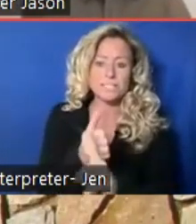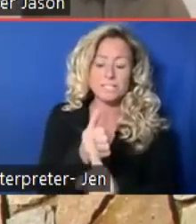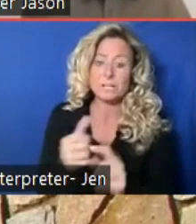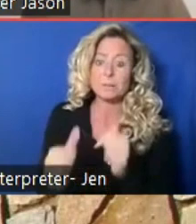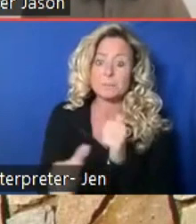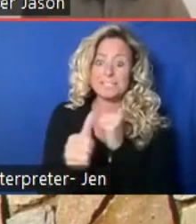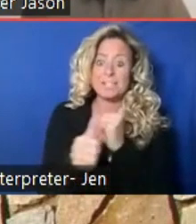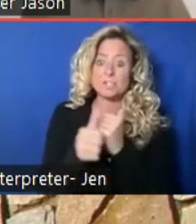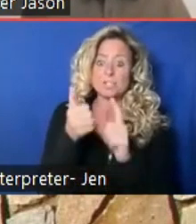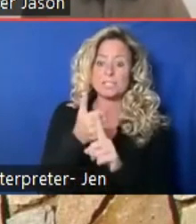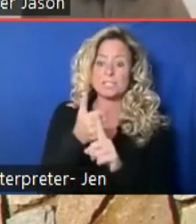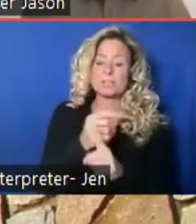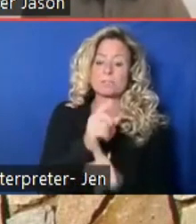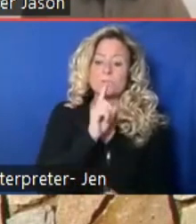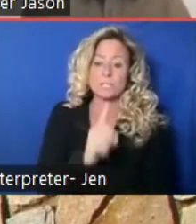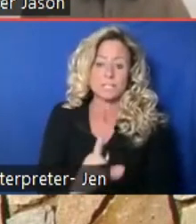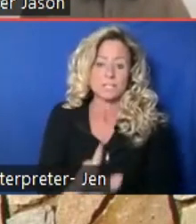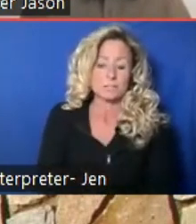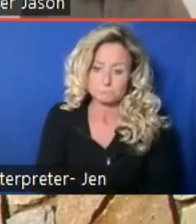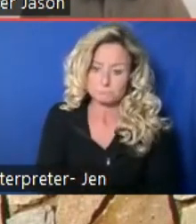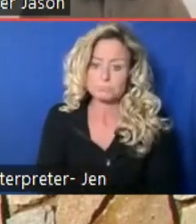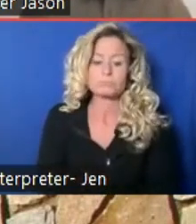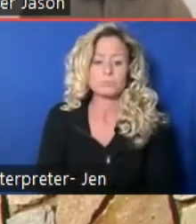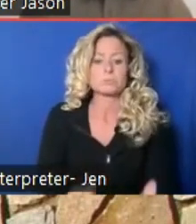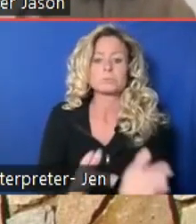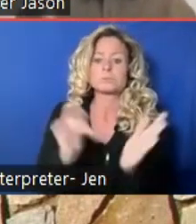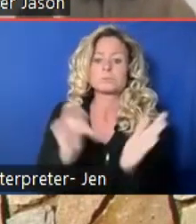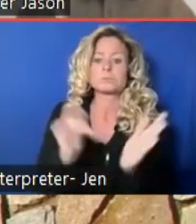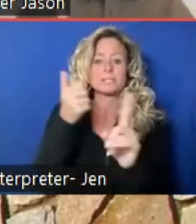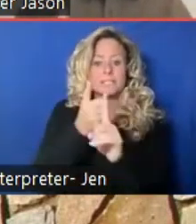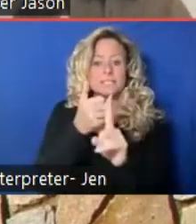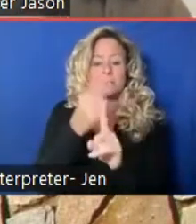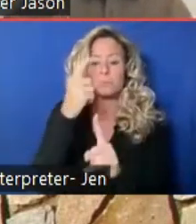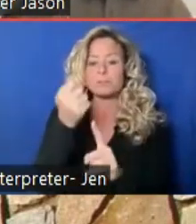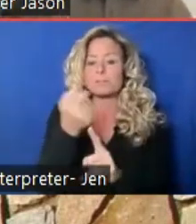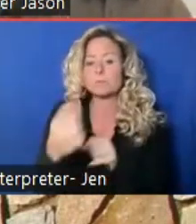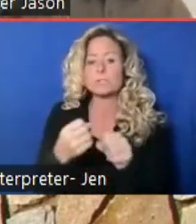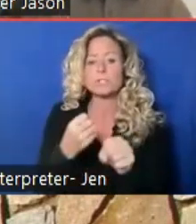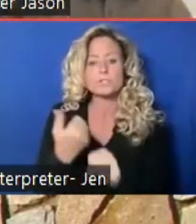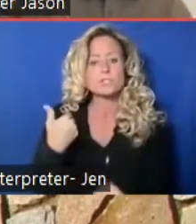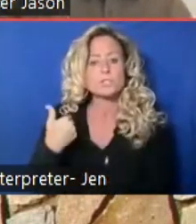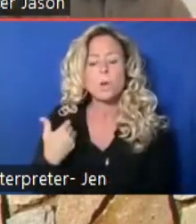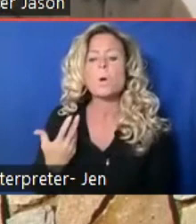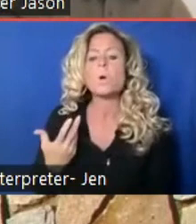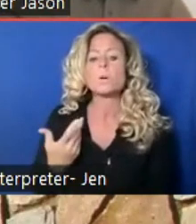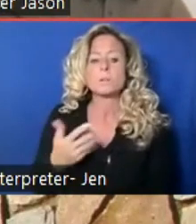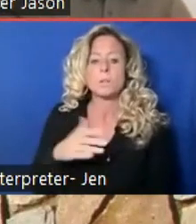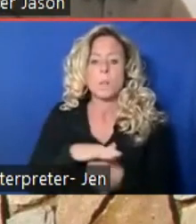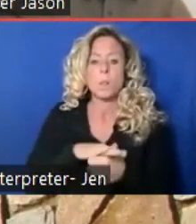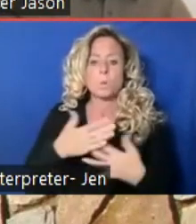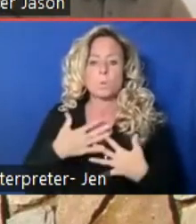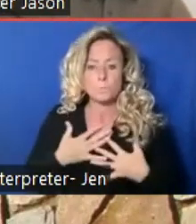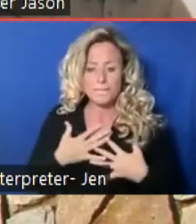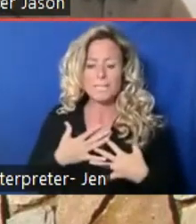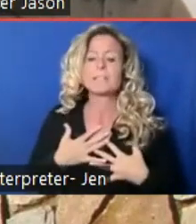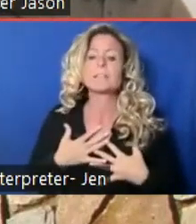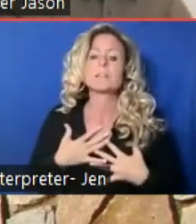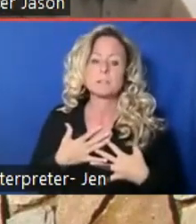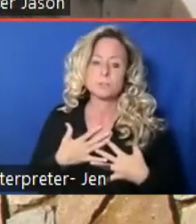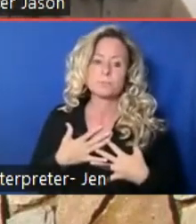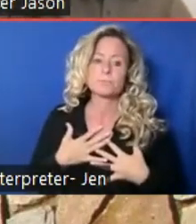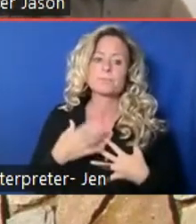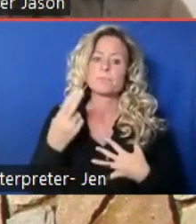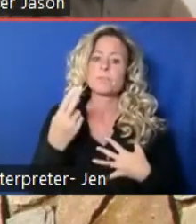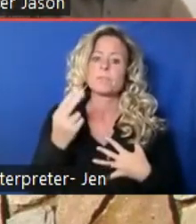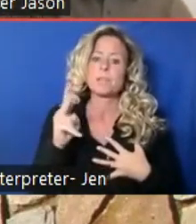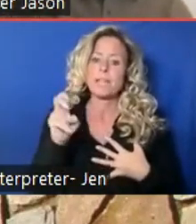dangerous. We take it for granted. But just a few years ago, local to me, right, Andover,